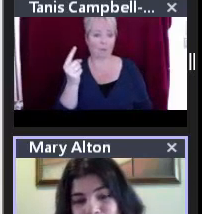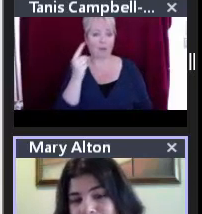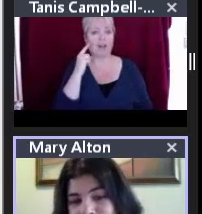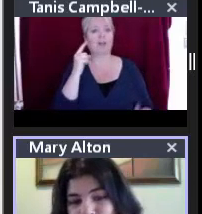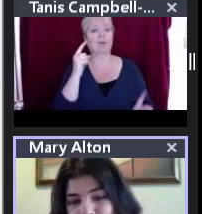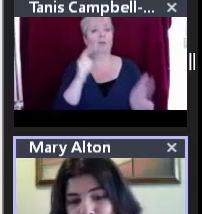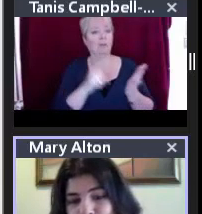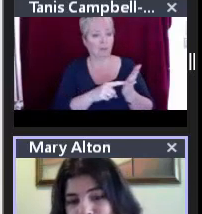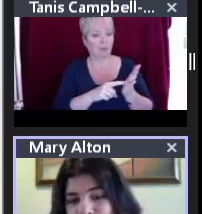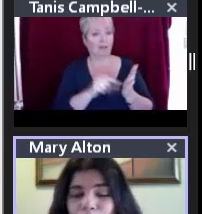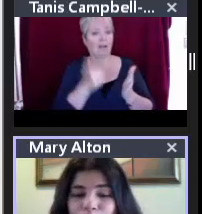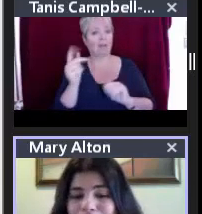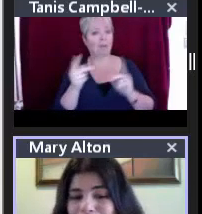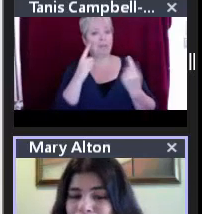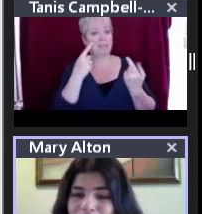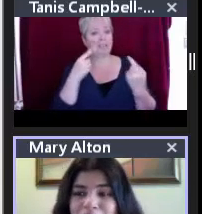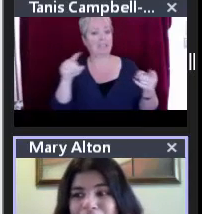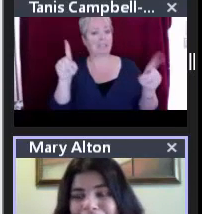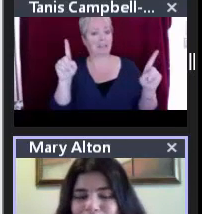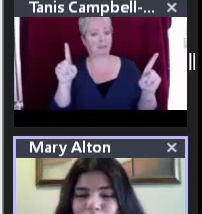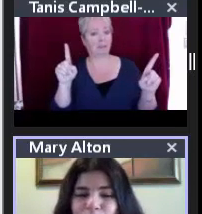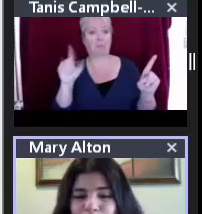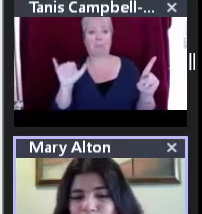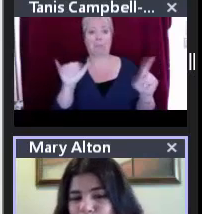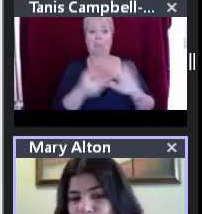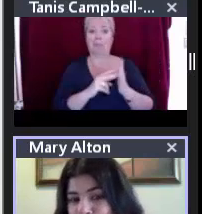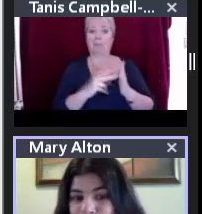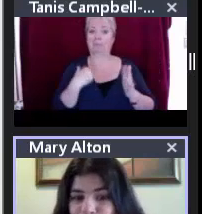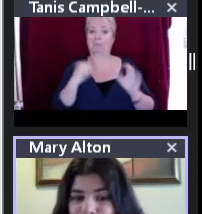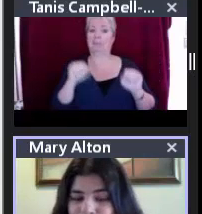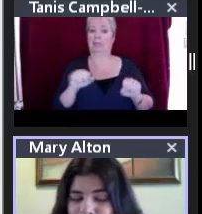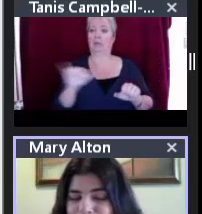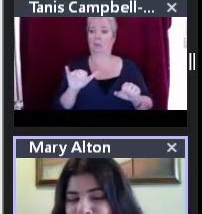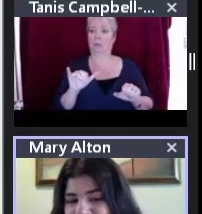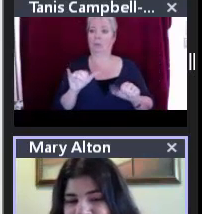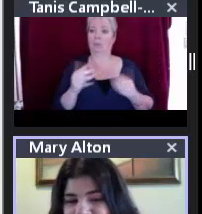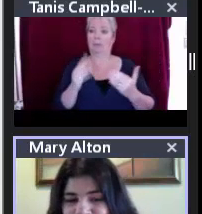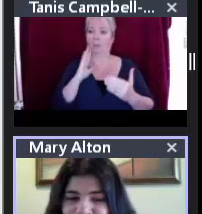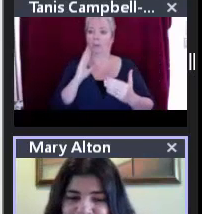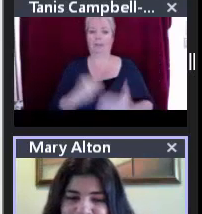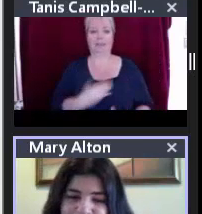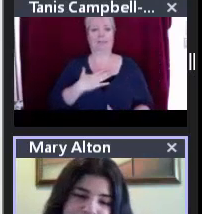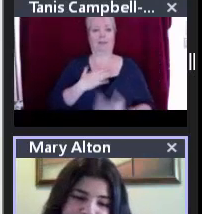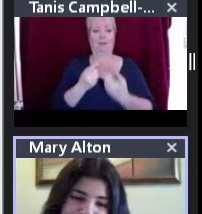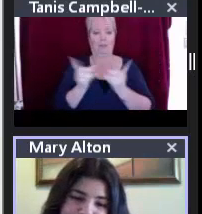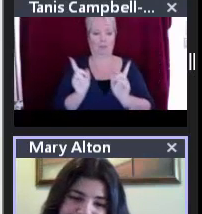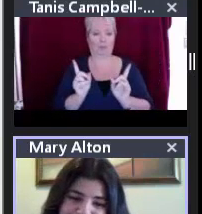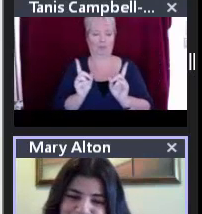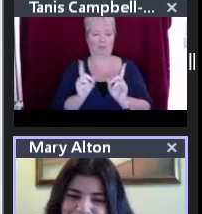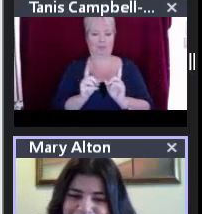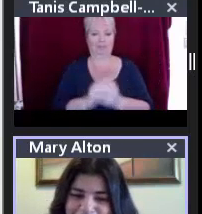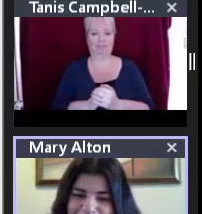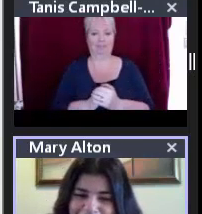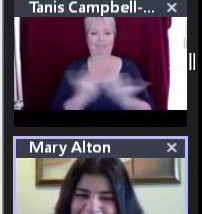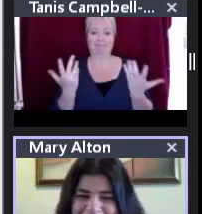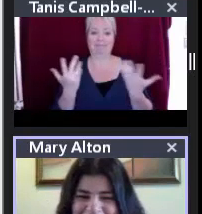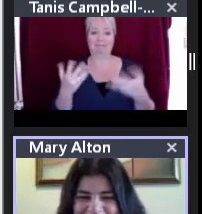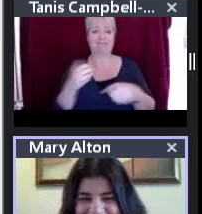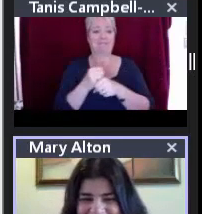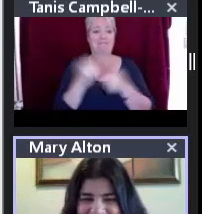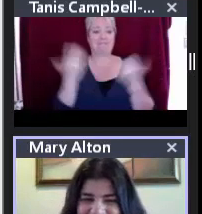are able to be successful and move forward, and hopefully that gives you that extra little push to know you can do it too. So that's all I have to